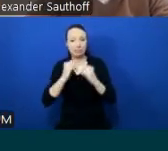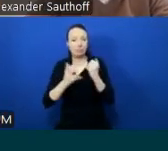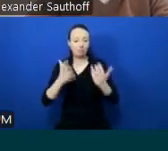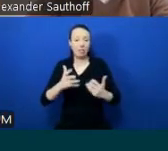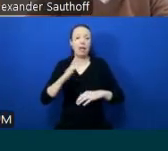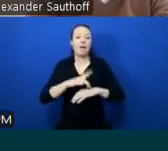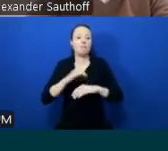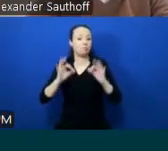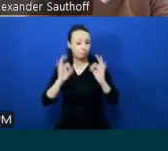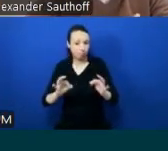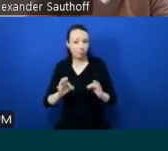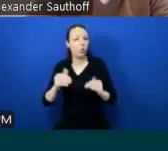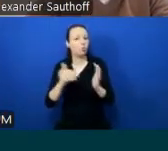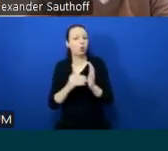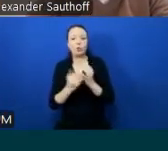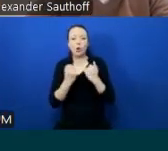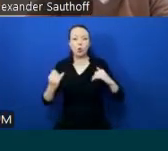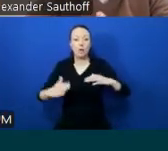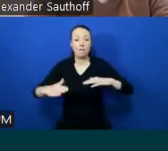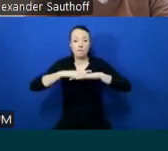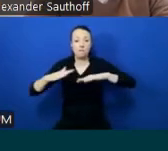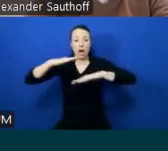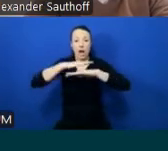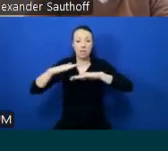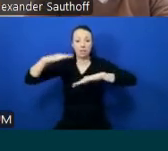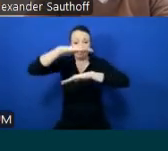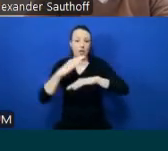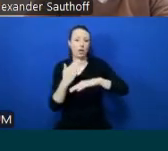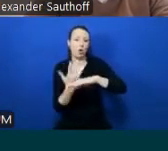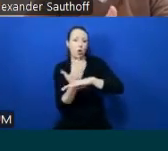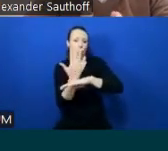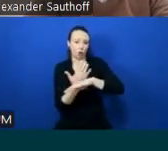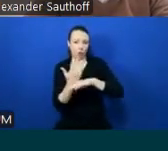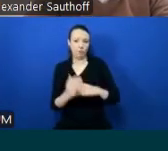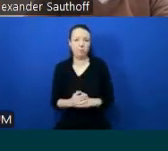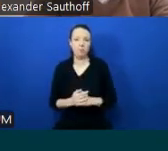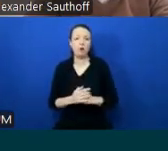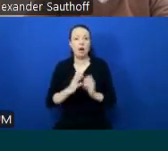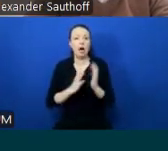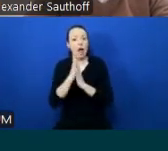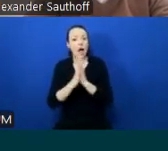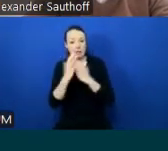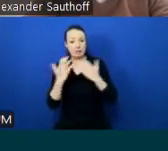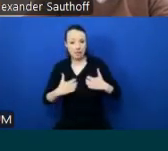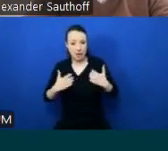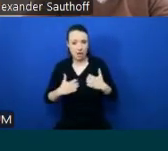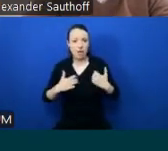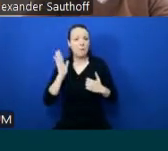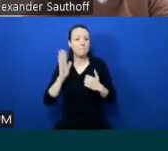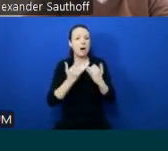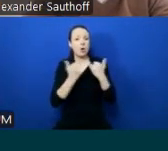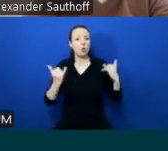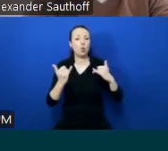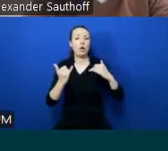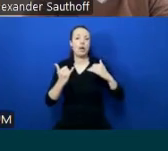strata. For example, natural forests are layered, and when cities reproduce the